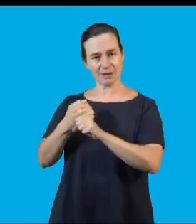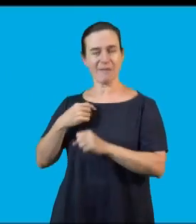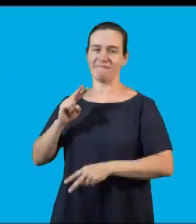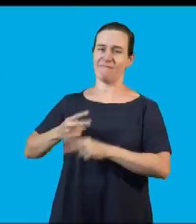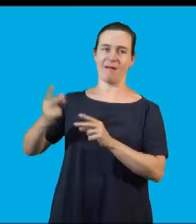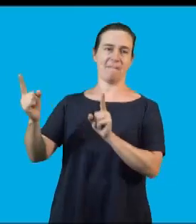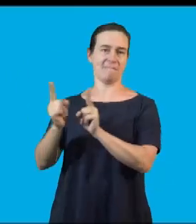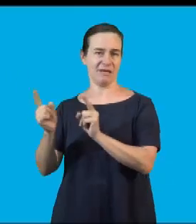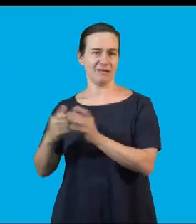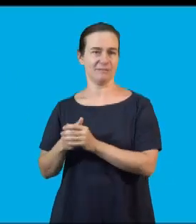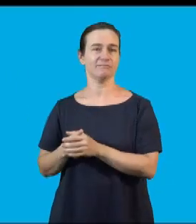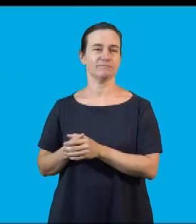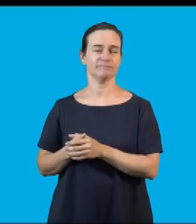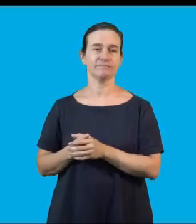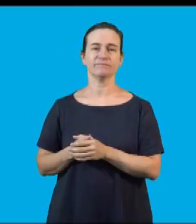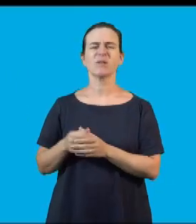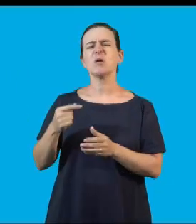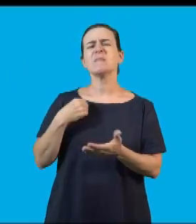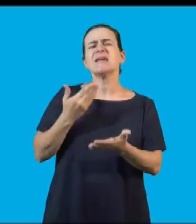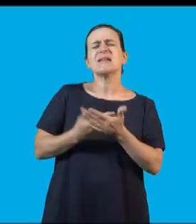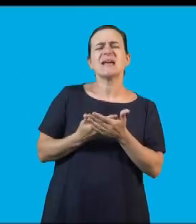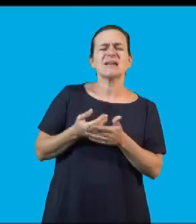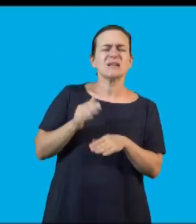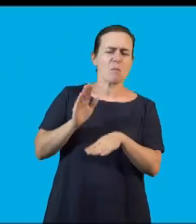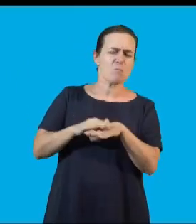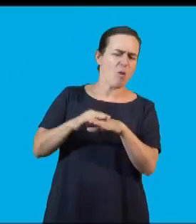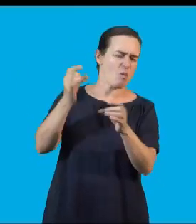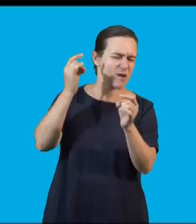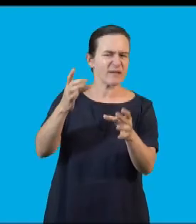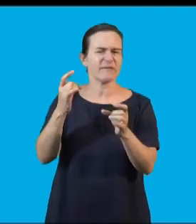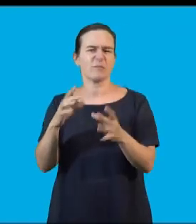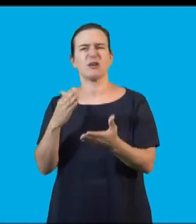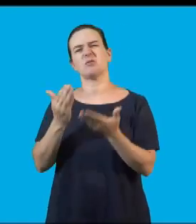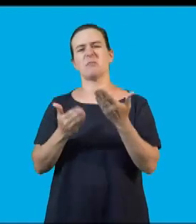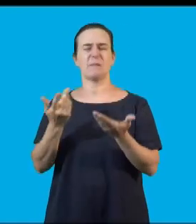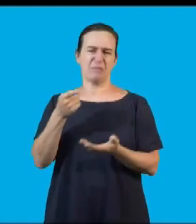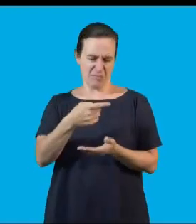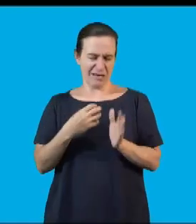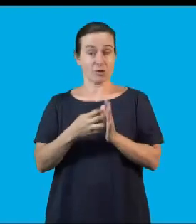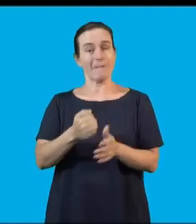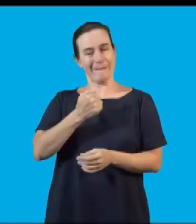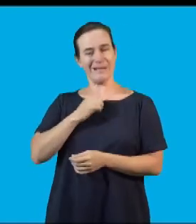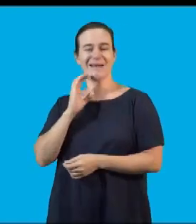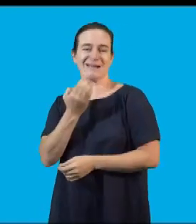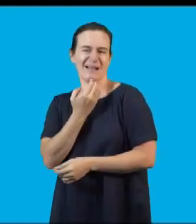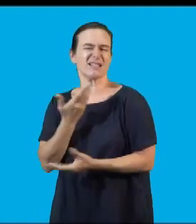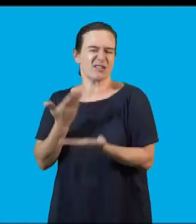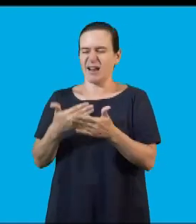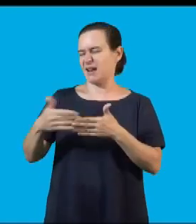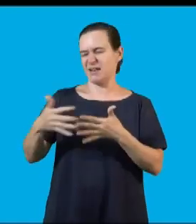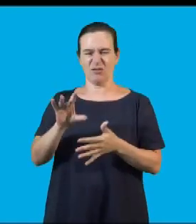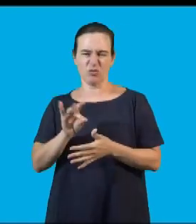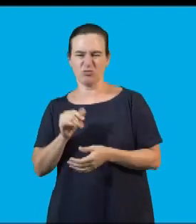several years. The question said relative. You can add more information and specify, like this example, my